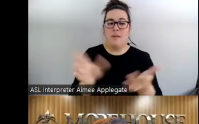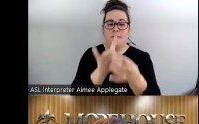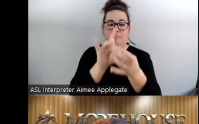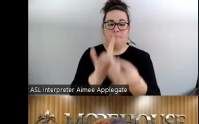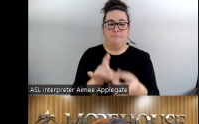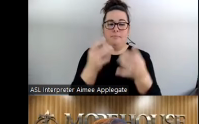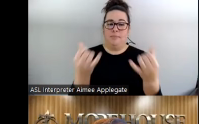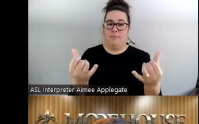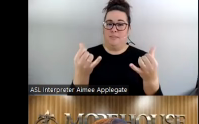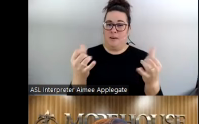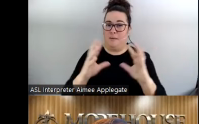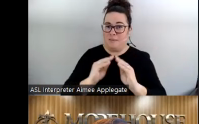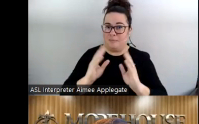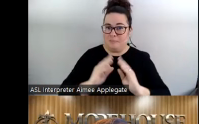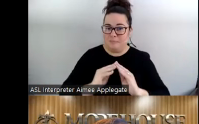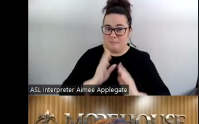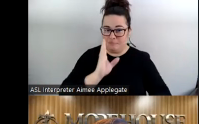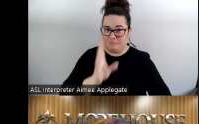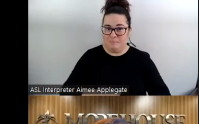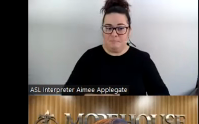today's meeting.